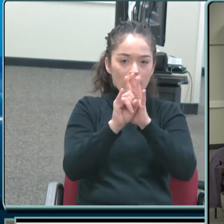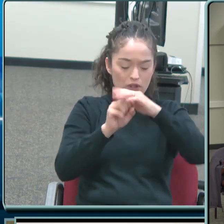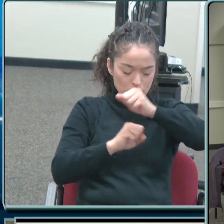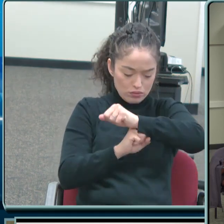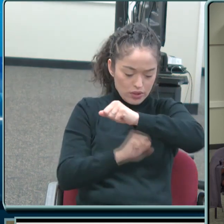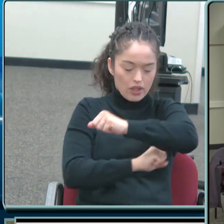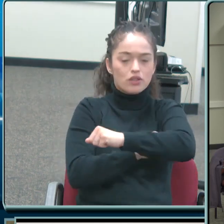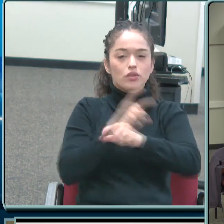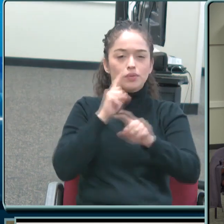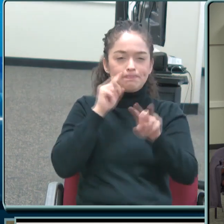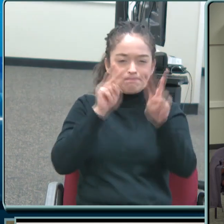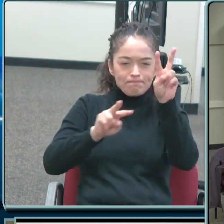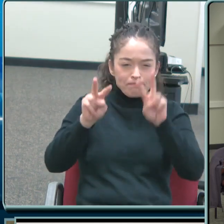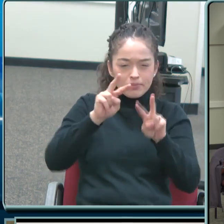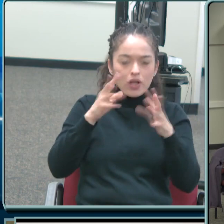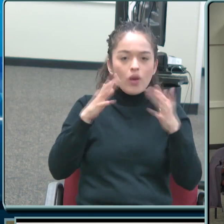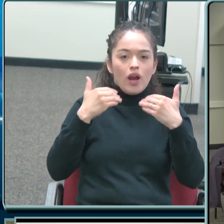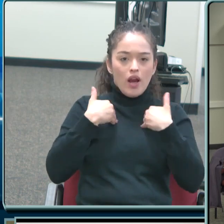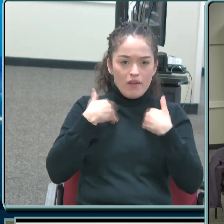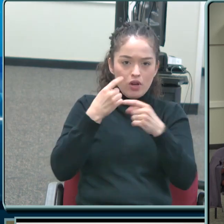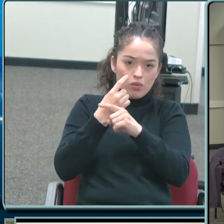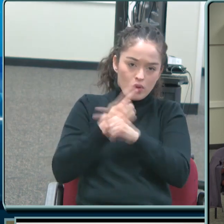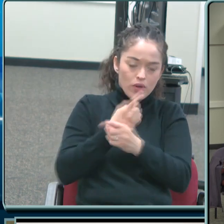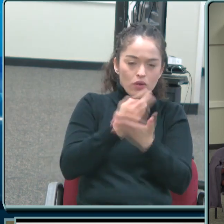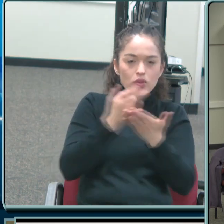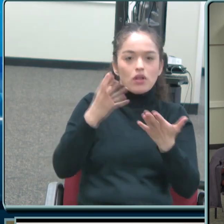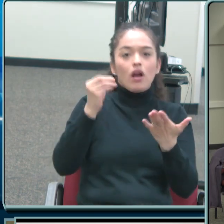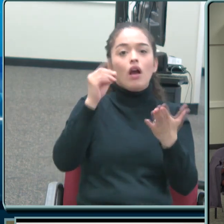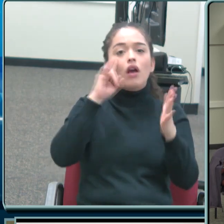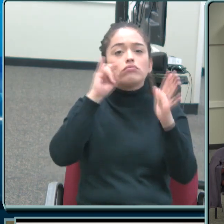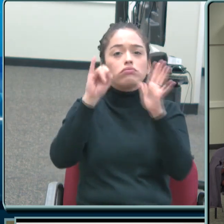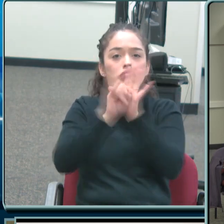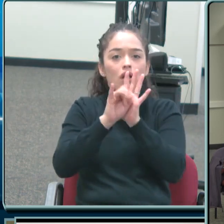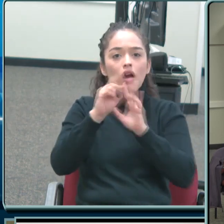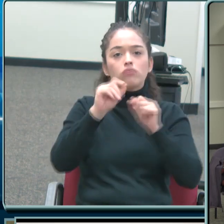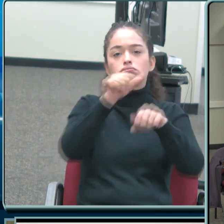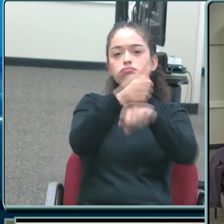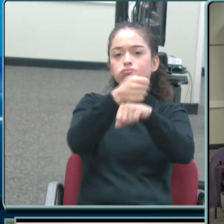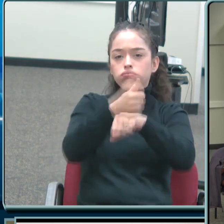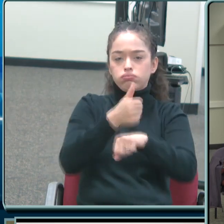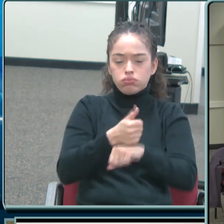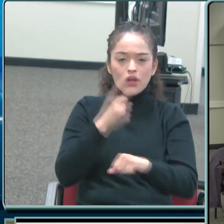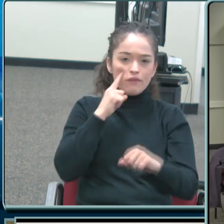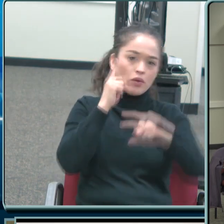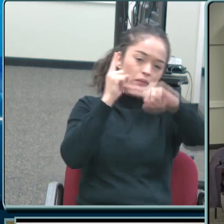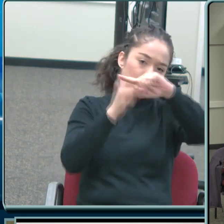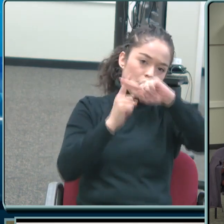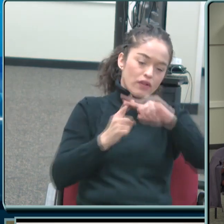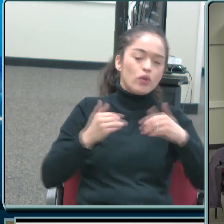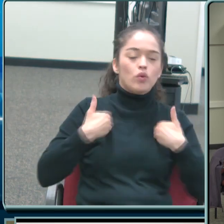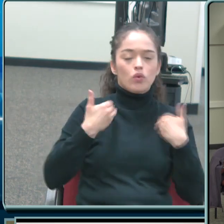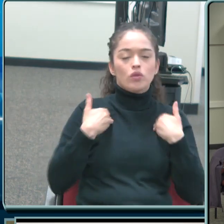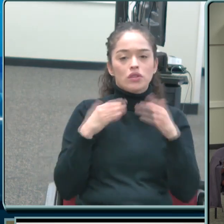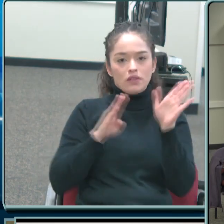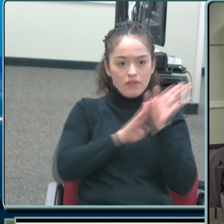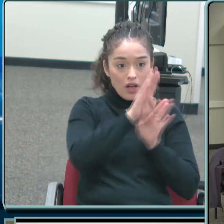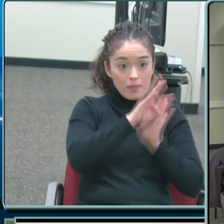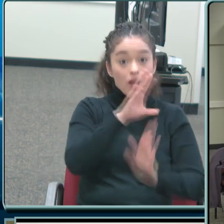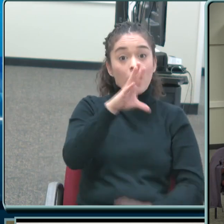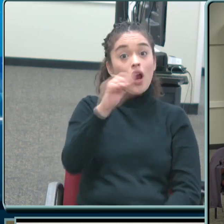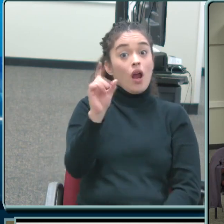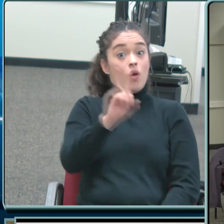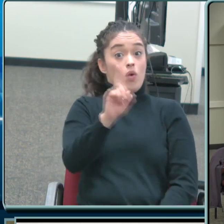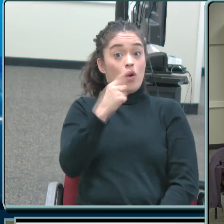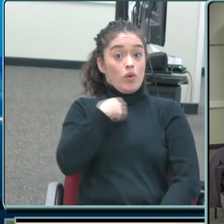the community to existing resources, as well as identify and implementing needed opportunities for positive youth development. And whereas